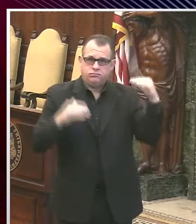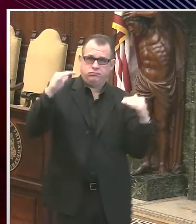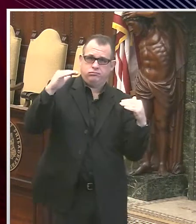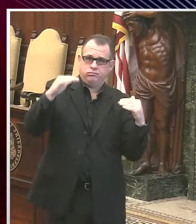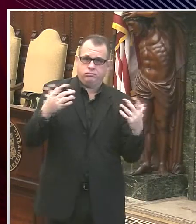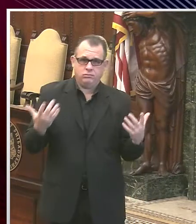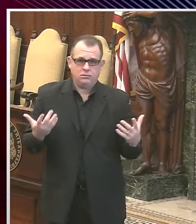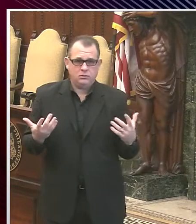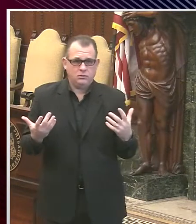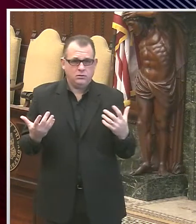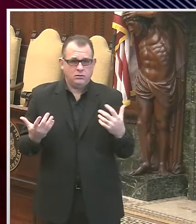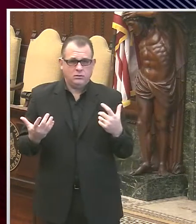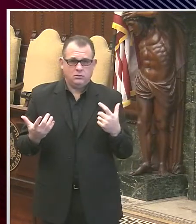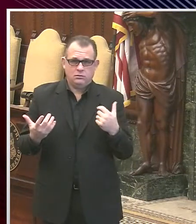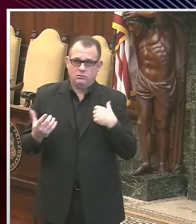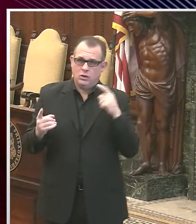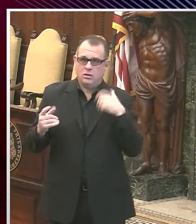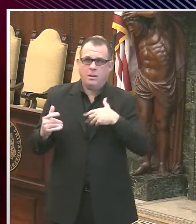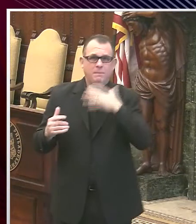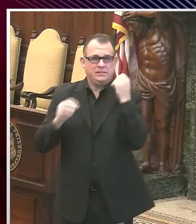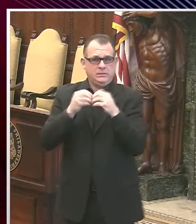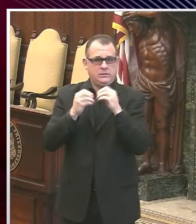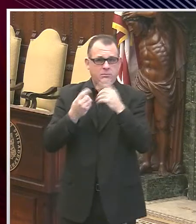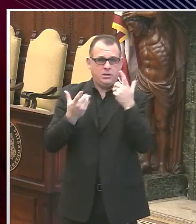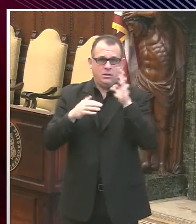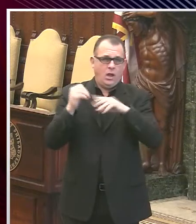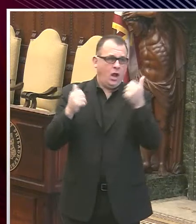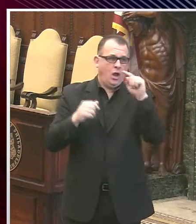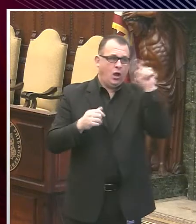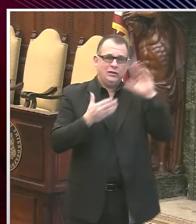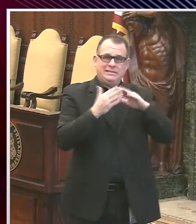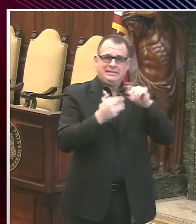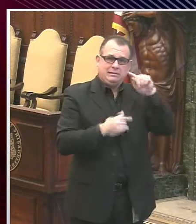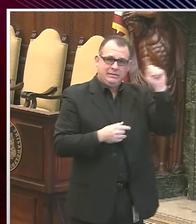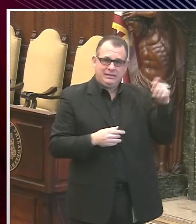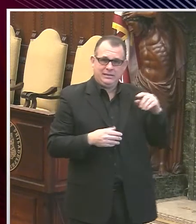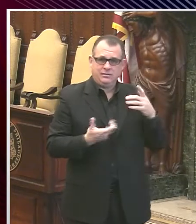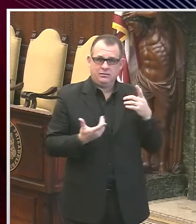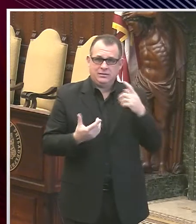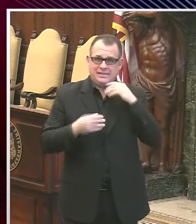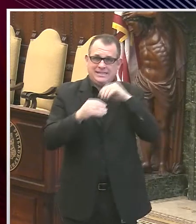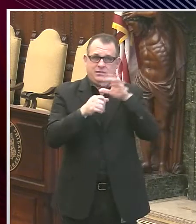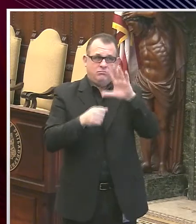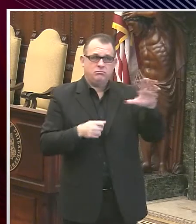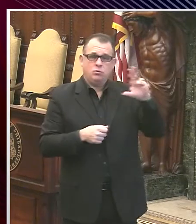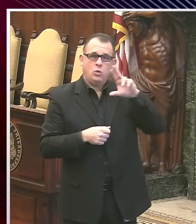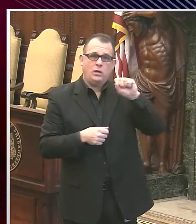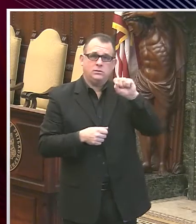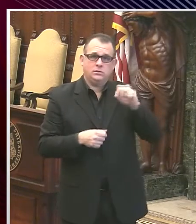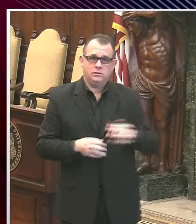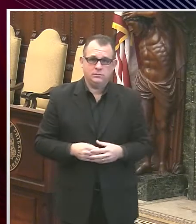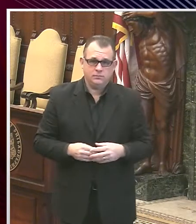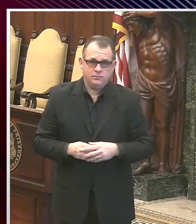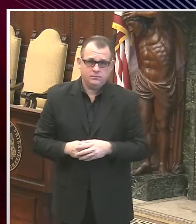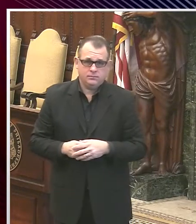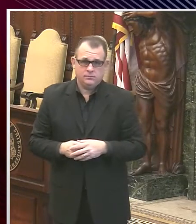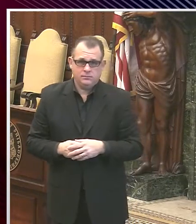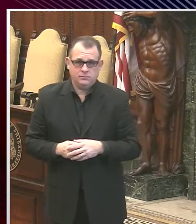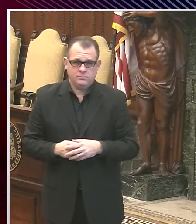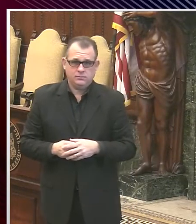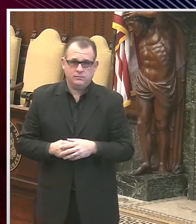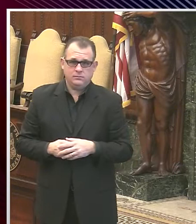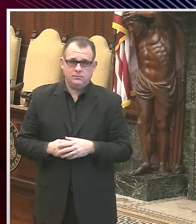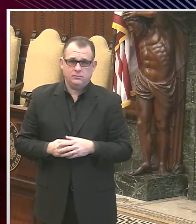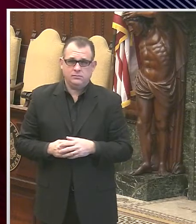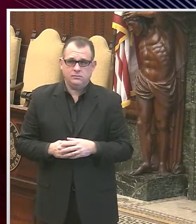relationships with the CDC, as Philadelphia is. So we're doing far better than the nation as a whole. We want to do better still. but we absolutely have improved them overall